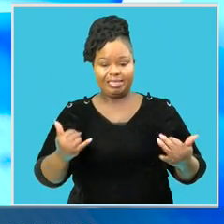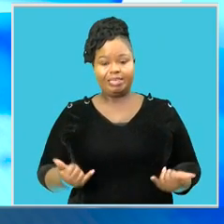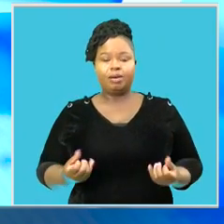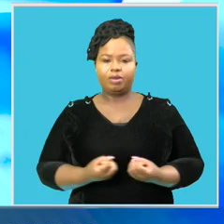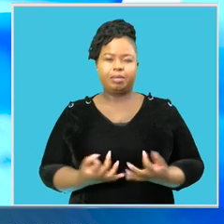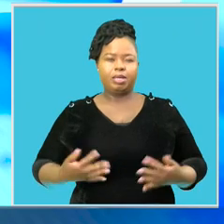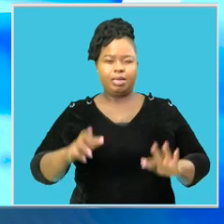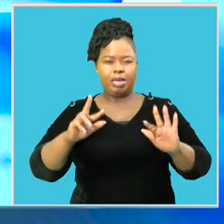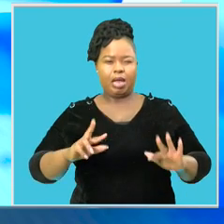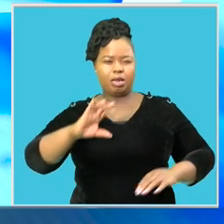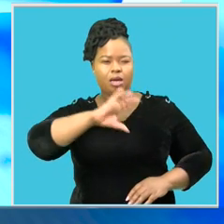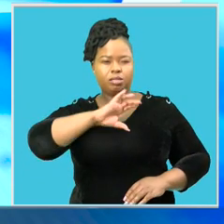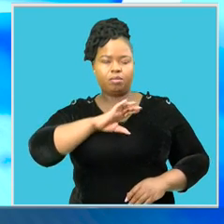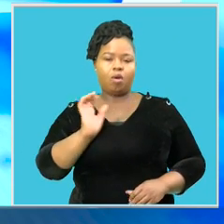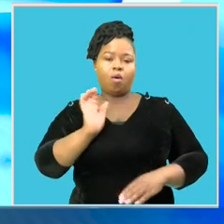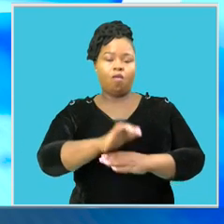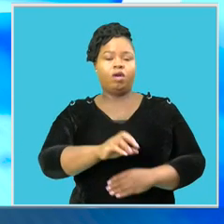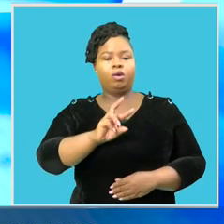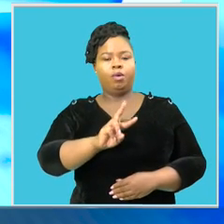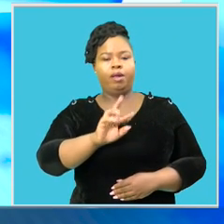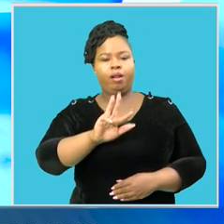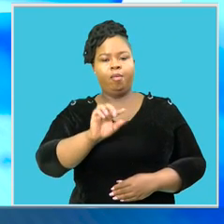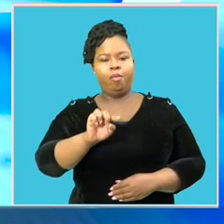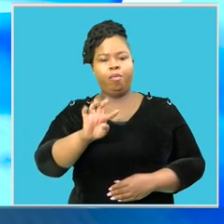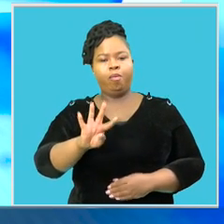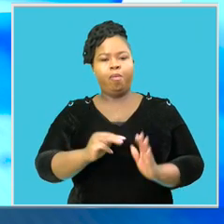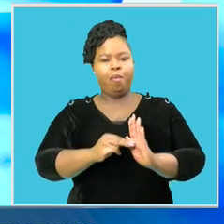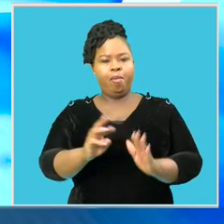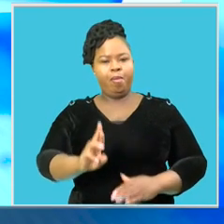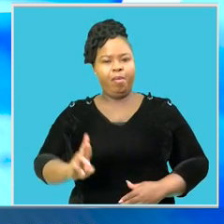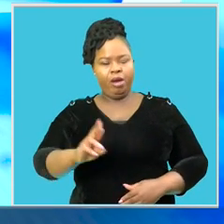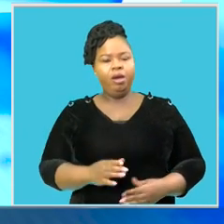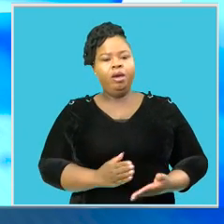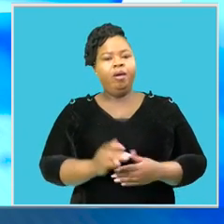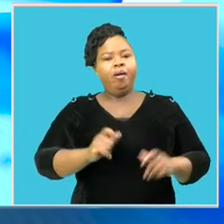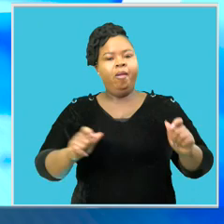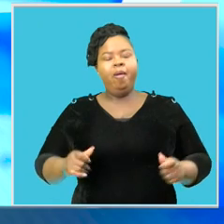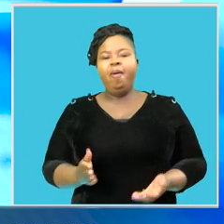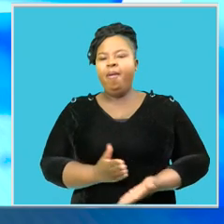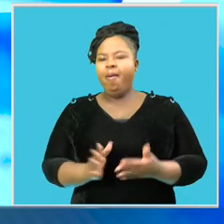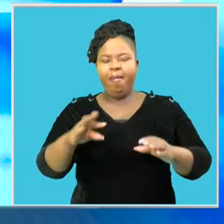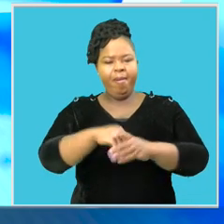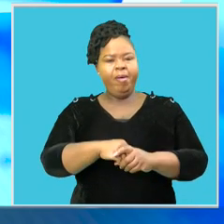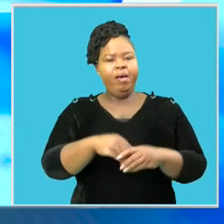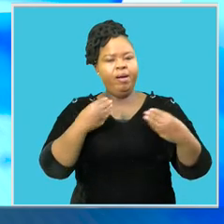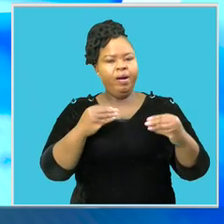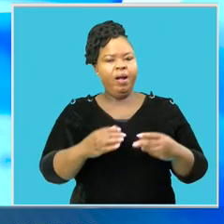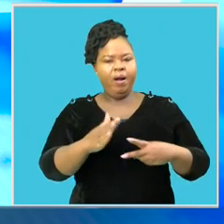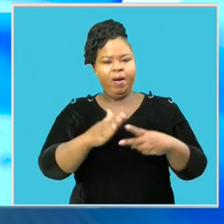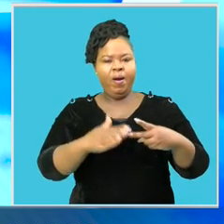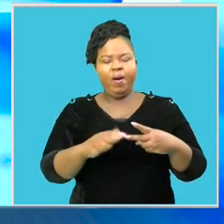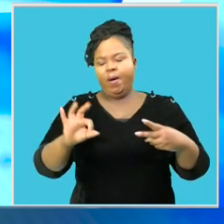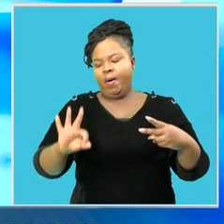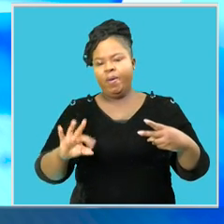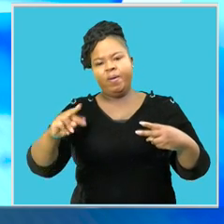lombili akweleta imali engaphezu kuka 29.4 million wamarandi. Phakathi kwababanjiwe kukhona namabhizinisi amabili nezindawo zokuhlala